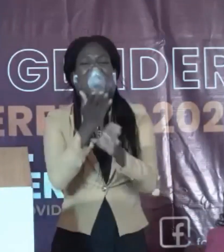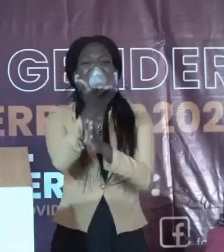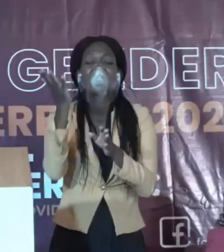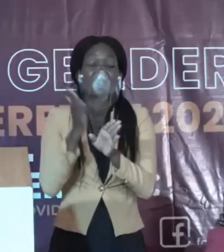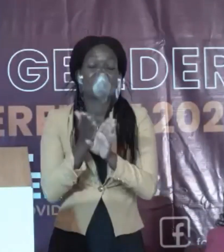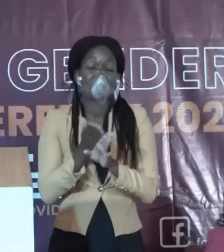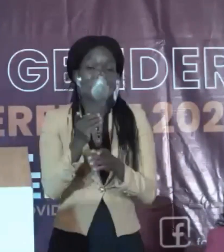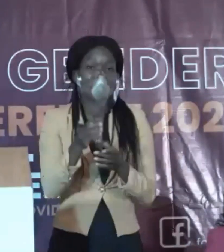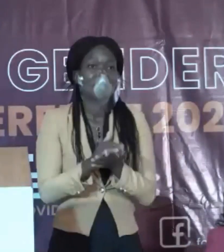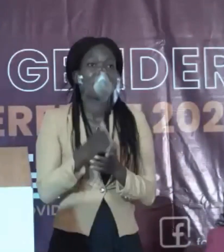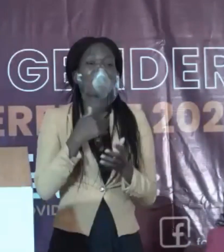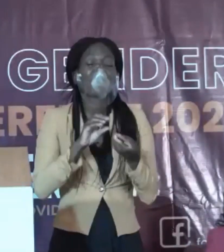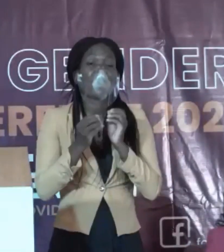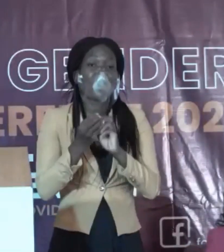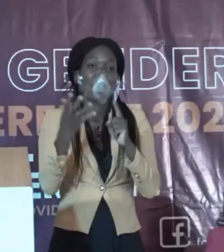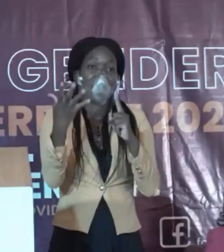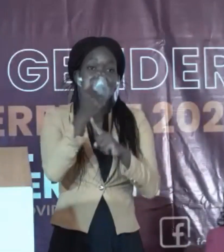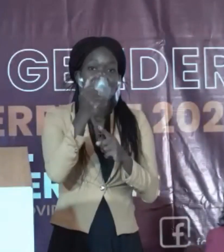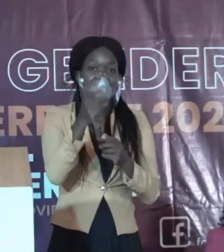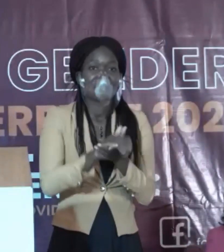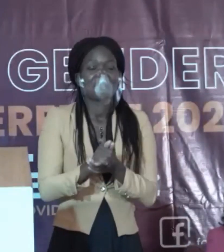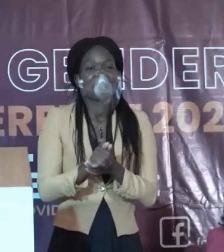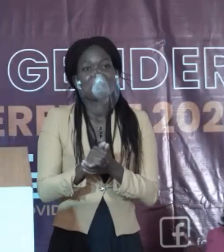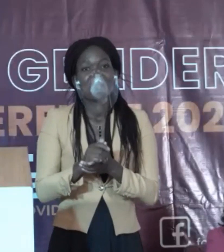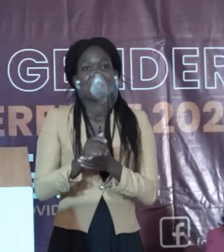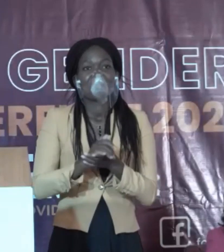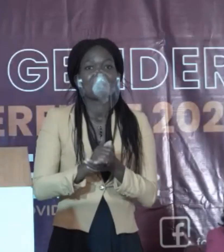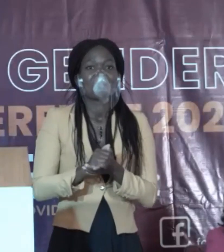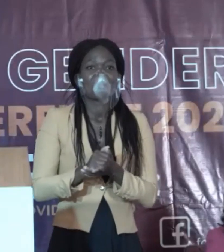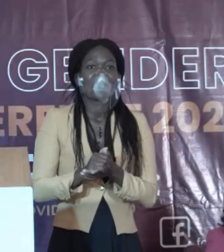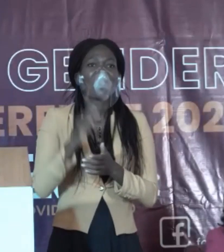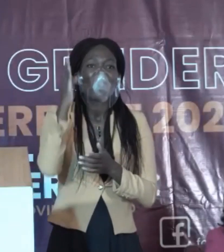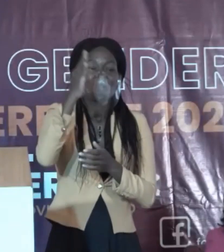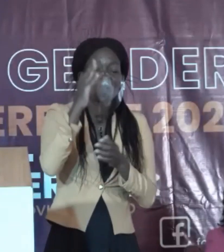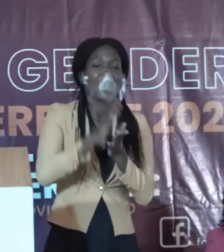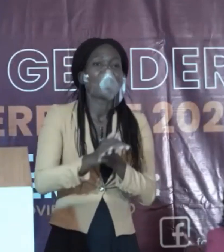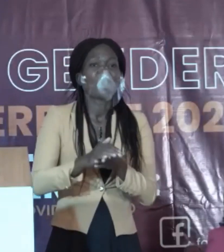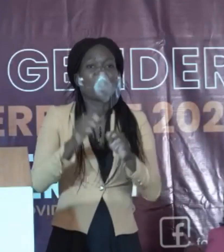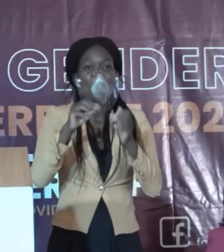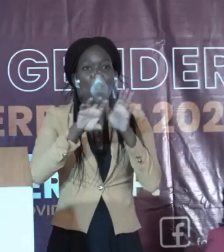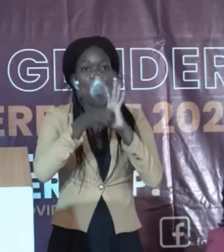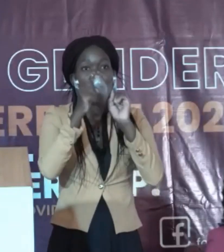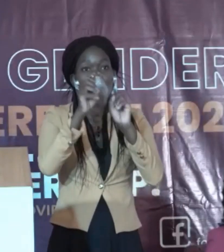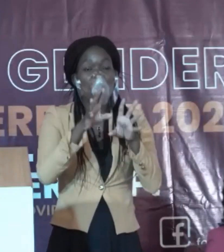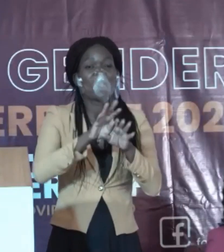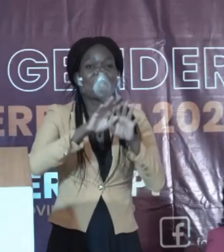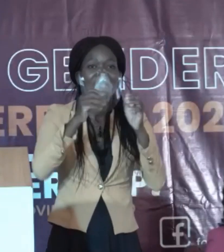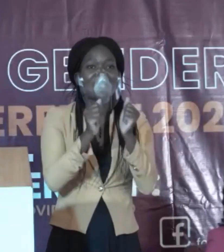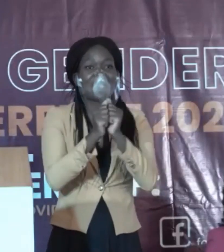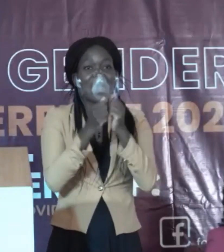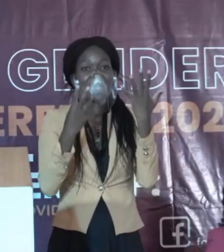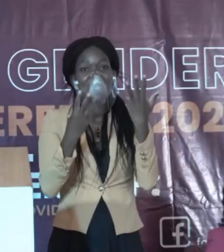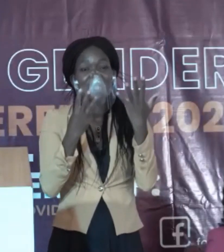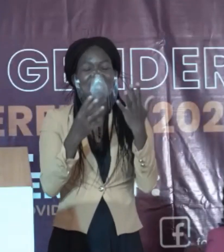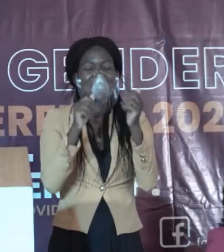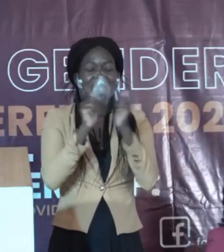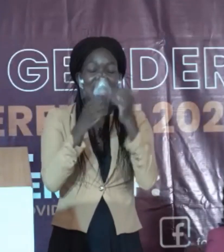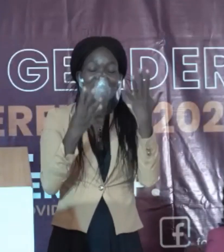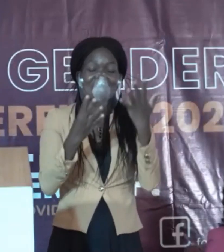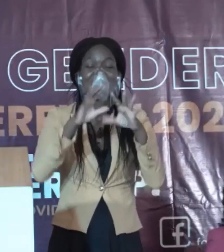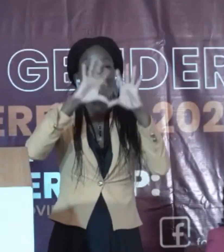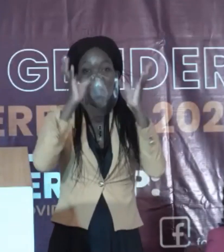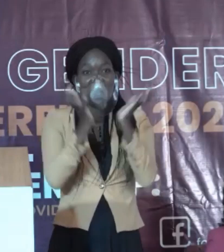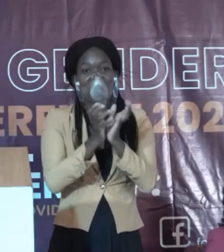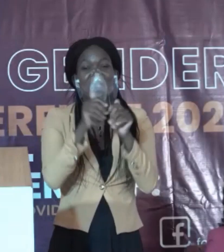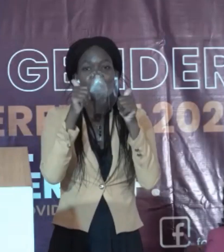to achieve the equal future for COVID-19 world, there is a need to also do a women's inclusion